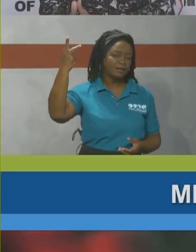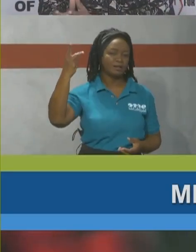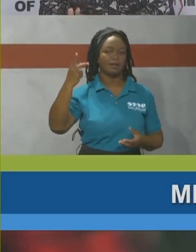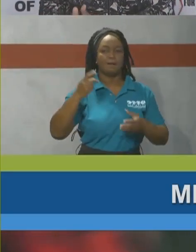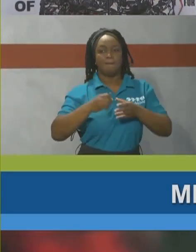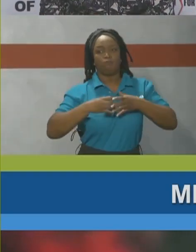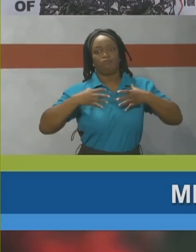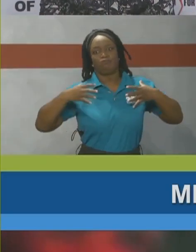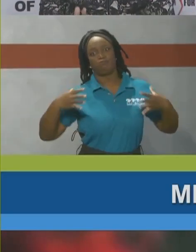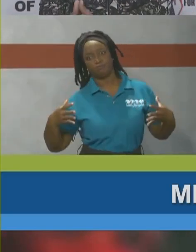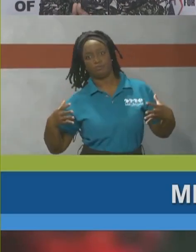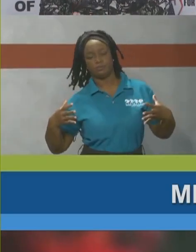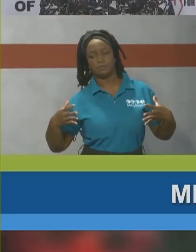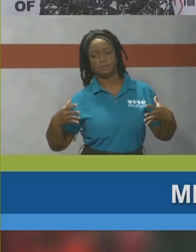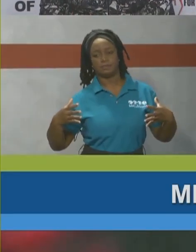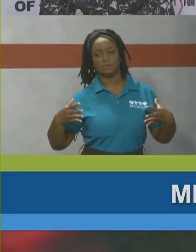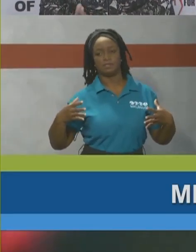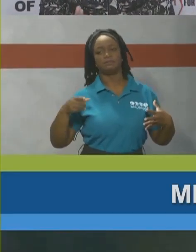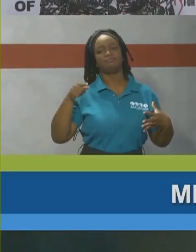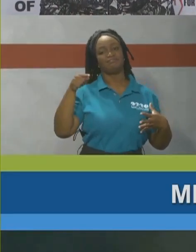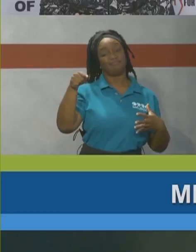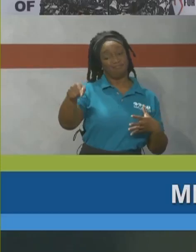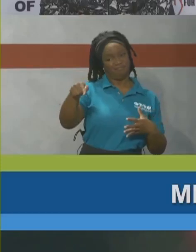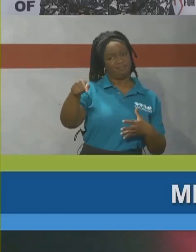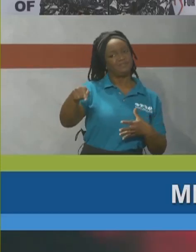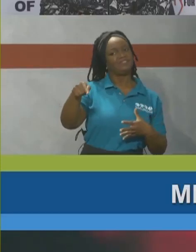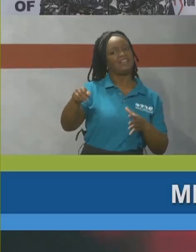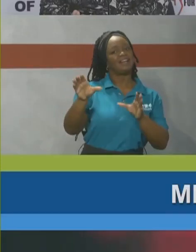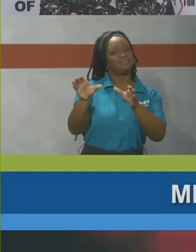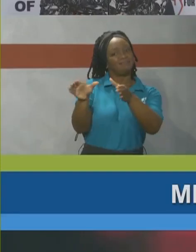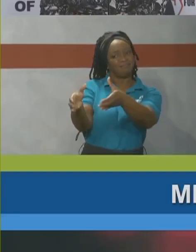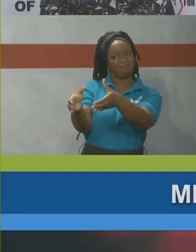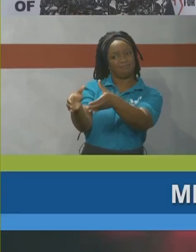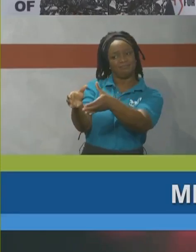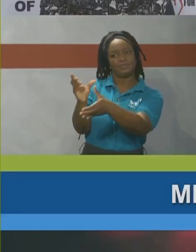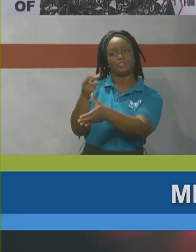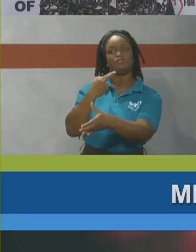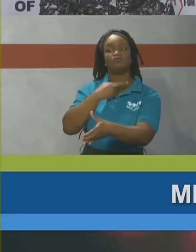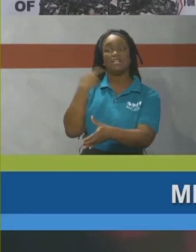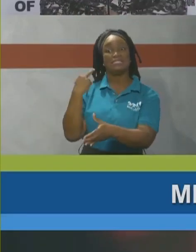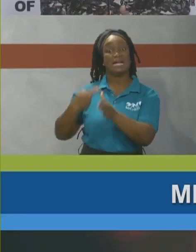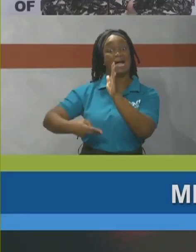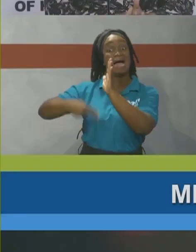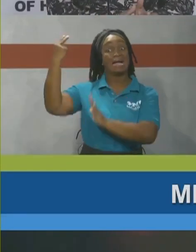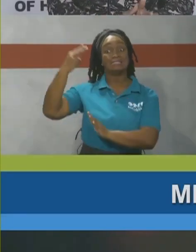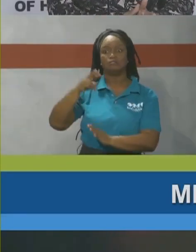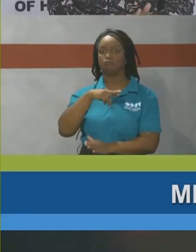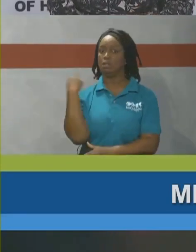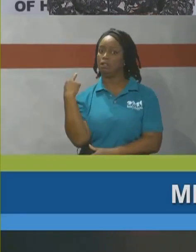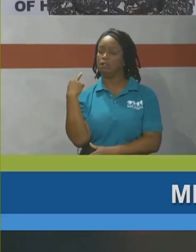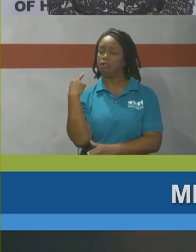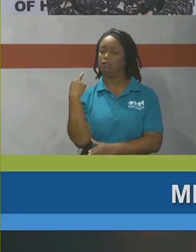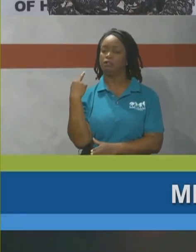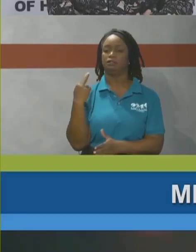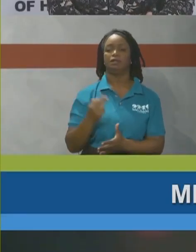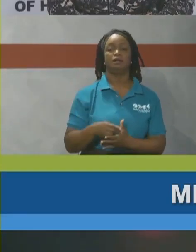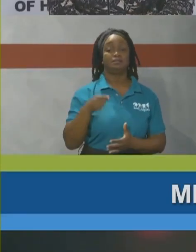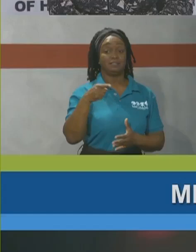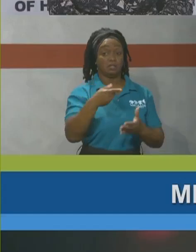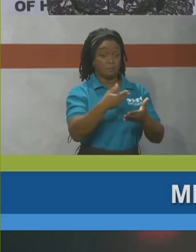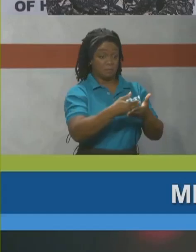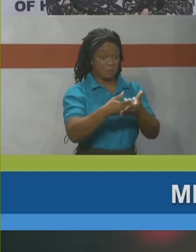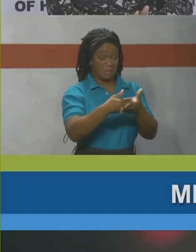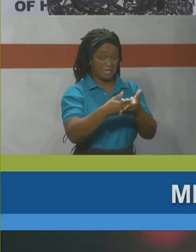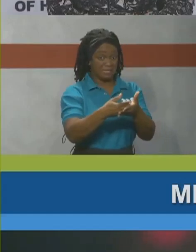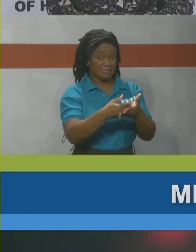also, those ones are really super at risk of having severe COVID. If you have your babies less than 1